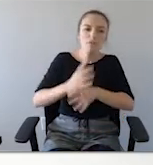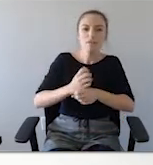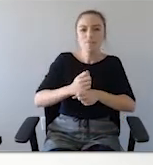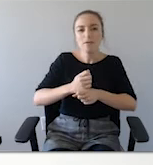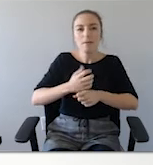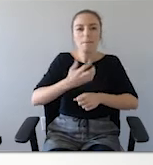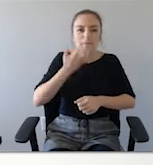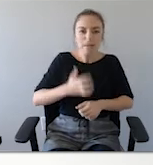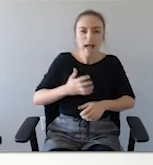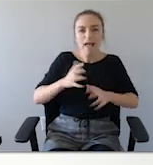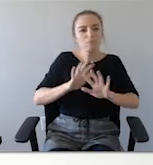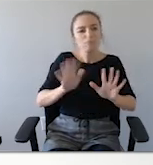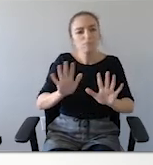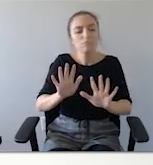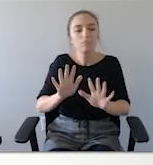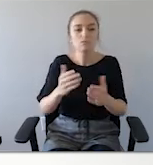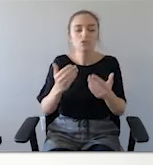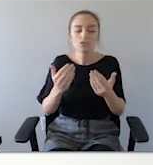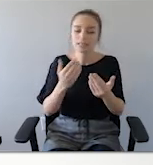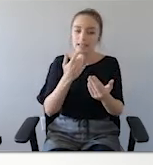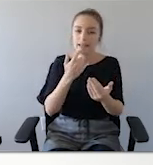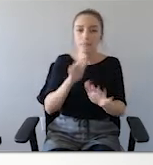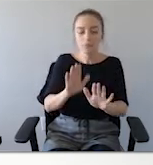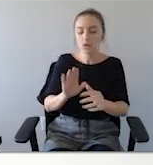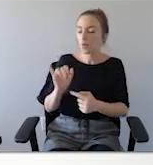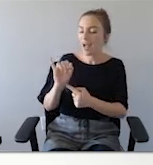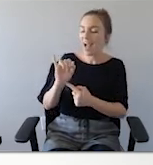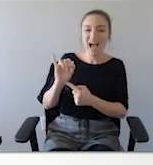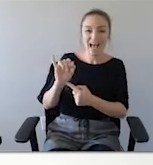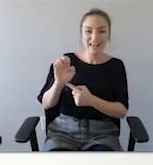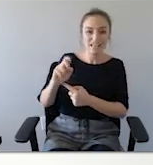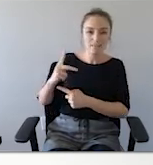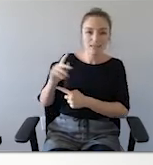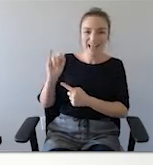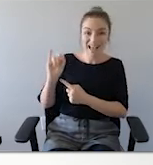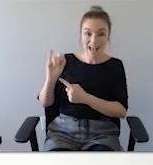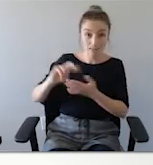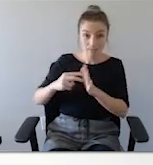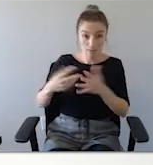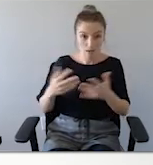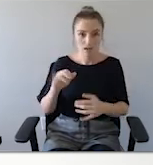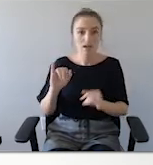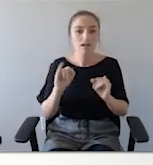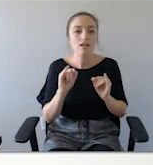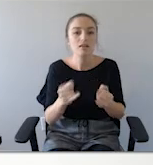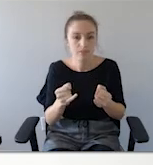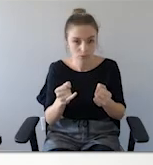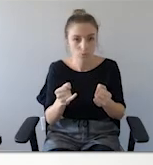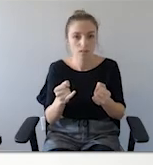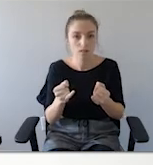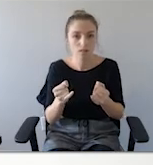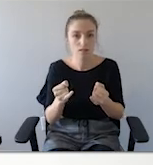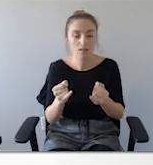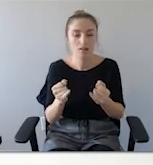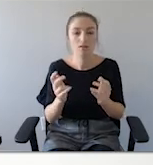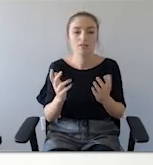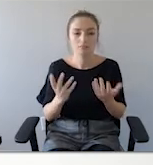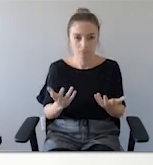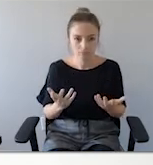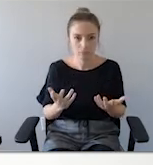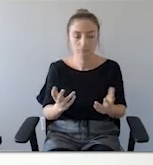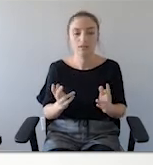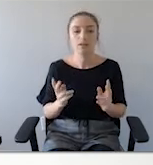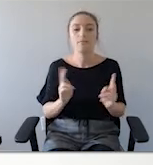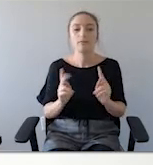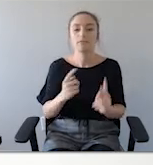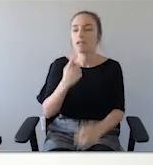individualized. So aren't we supposed to like look at my kid as an individual? And that makes them all go, oh, okay, she's been talking